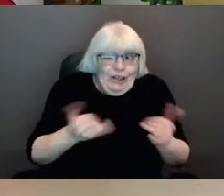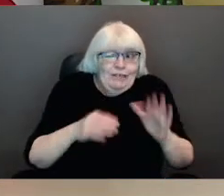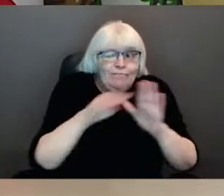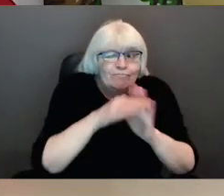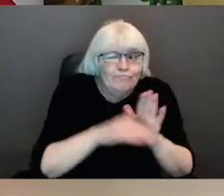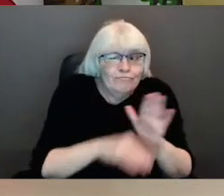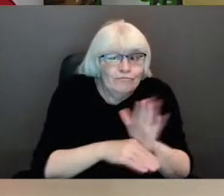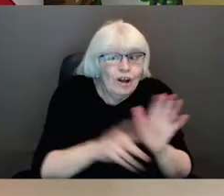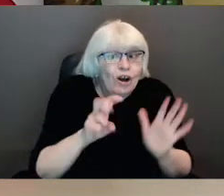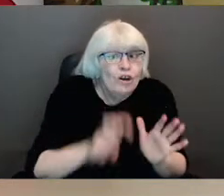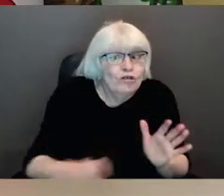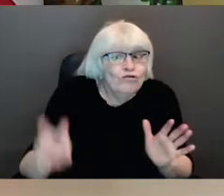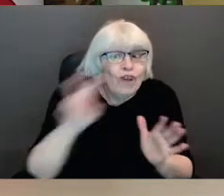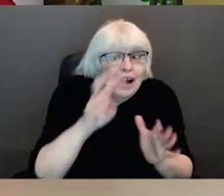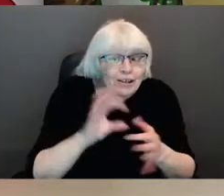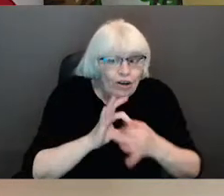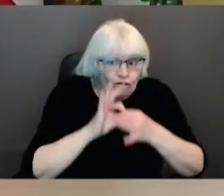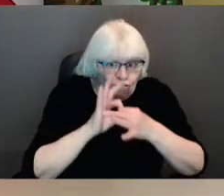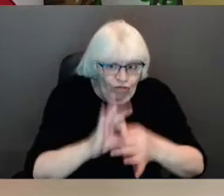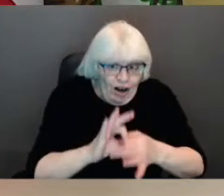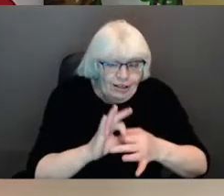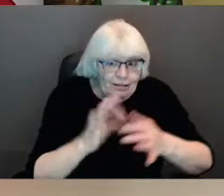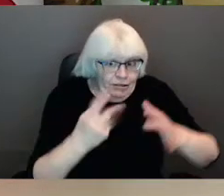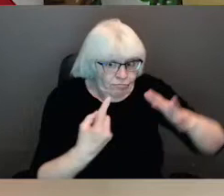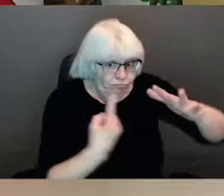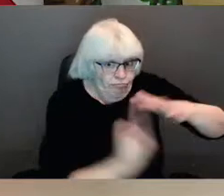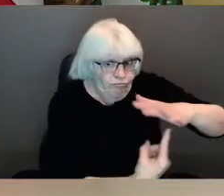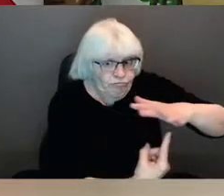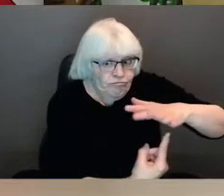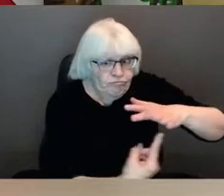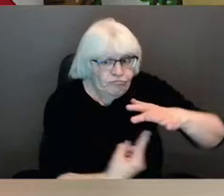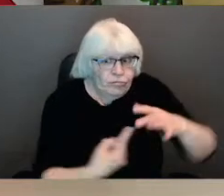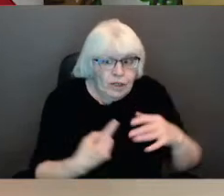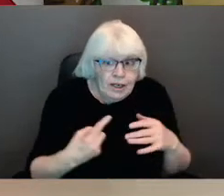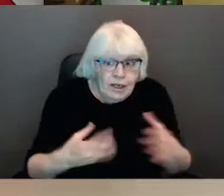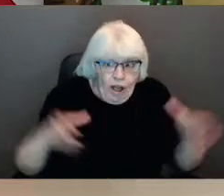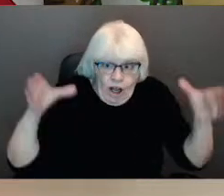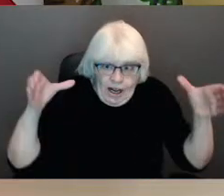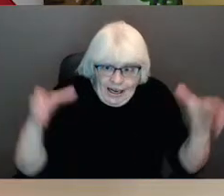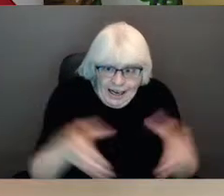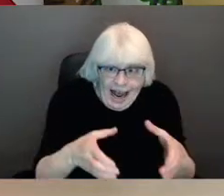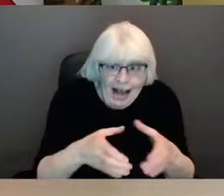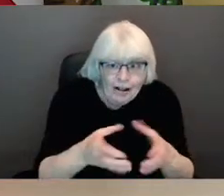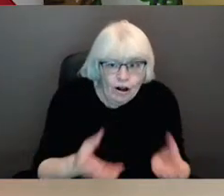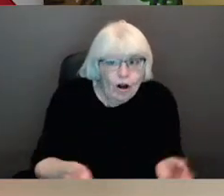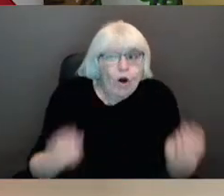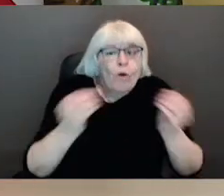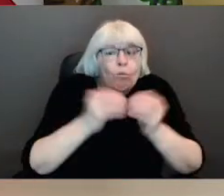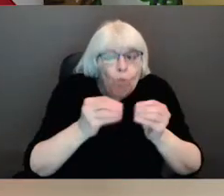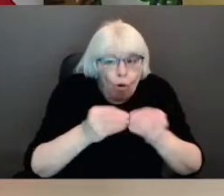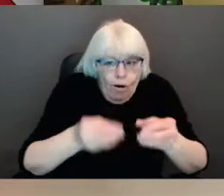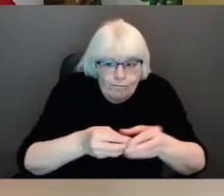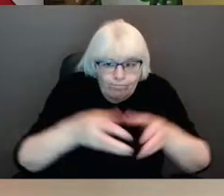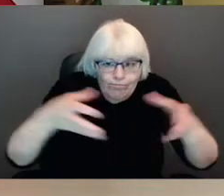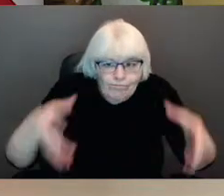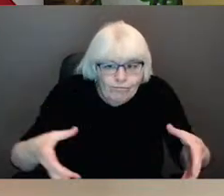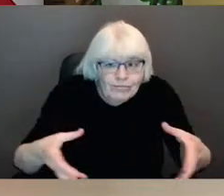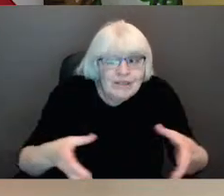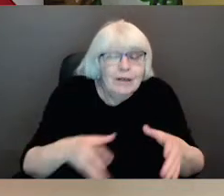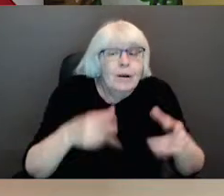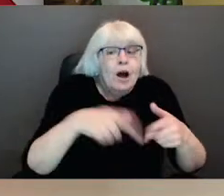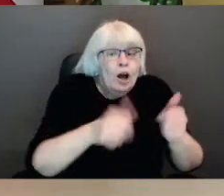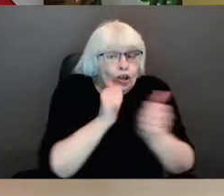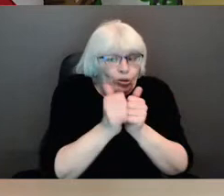isolation, allowing larger numbers for organized gatherings, enabling sports teams the opportunity to play games,